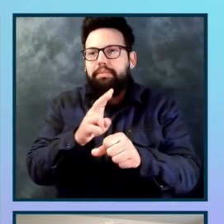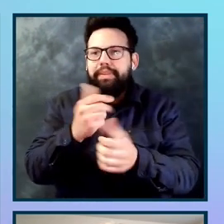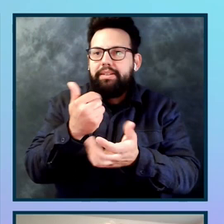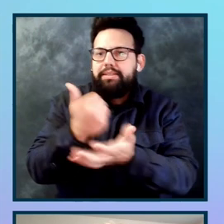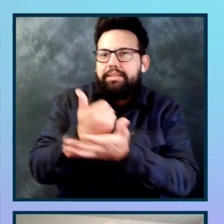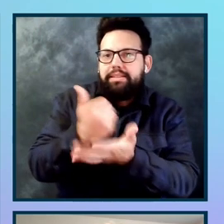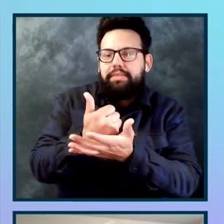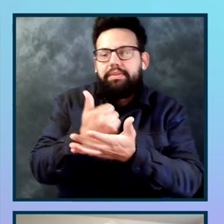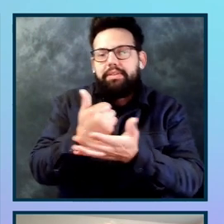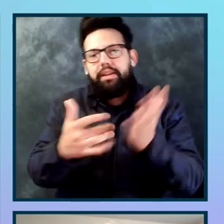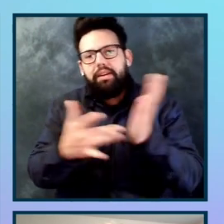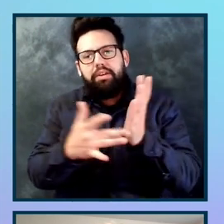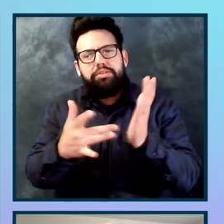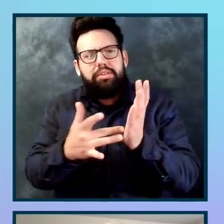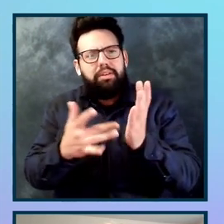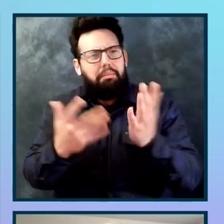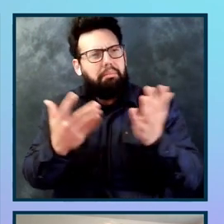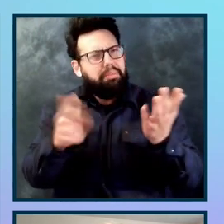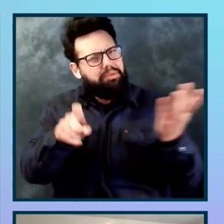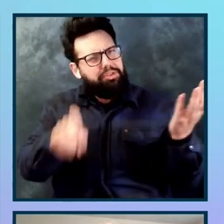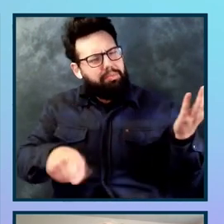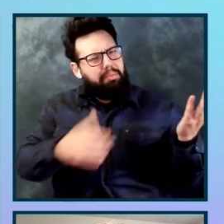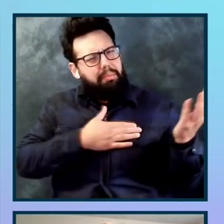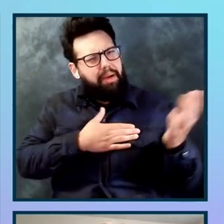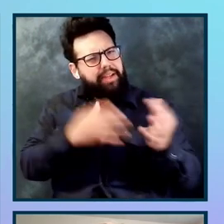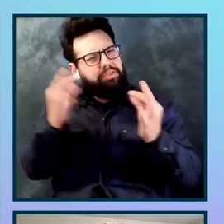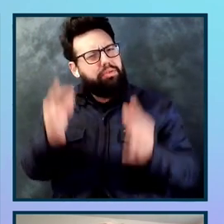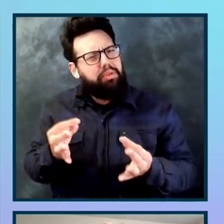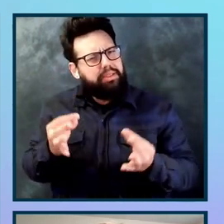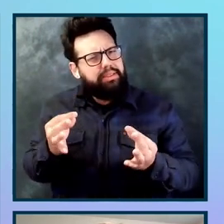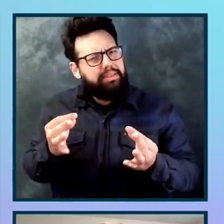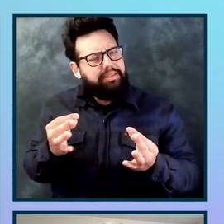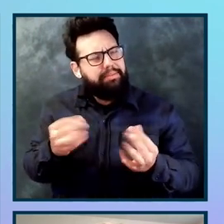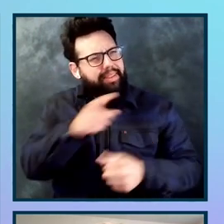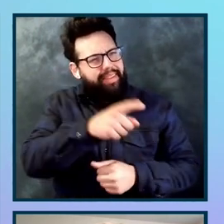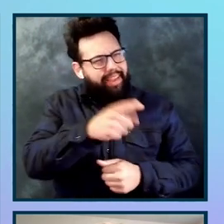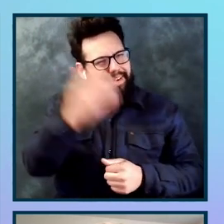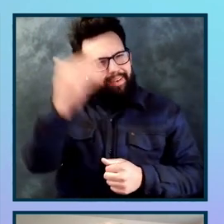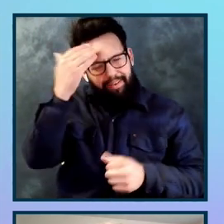want to do that, that's perfectly fine, but I'm doing that without my consent.